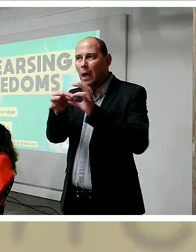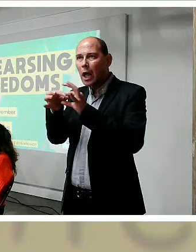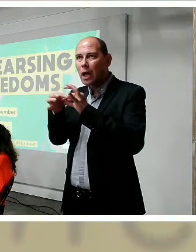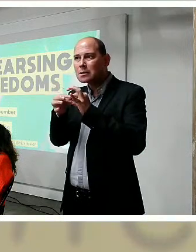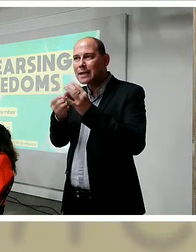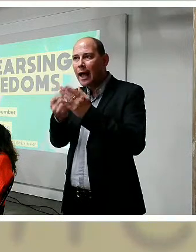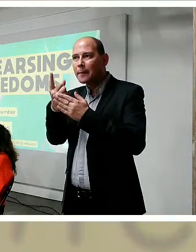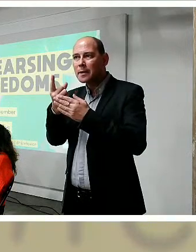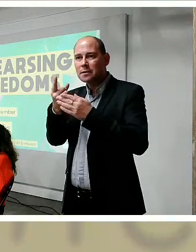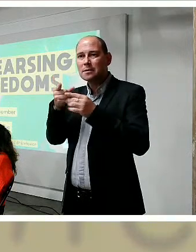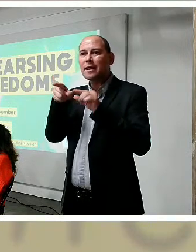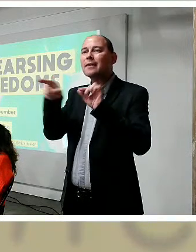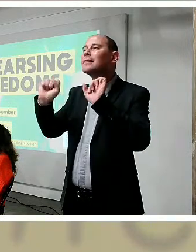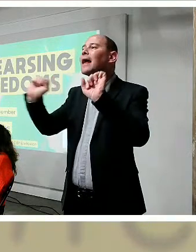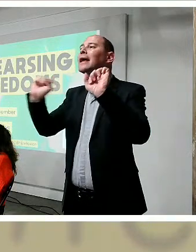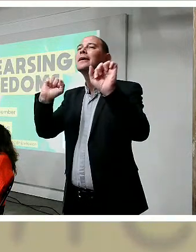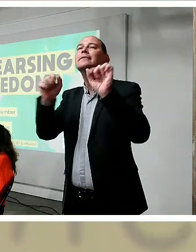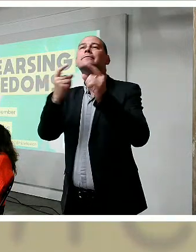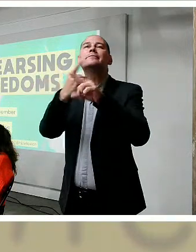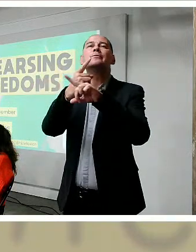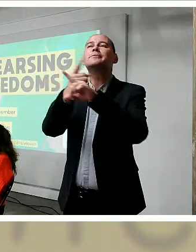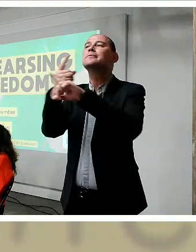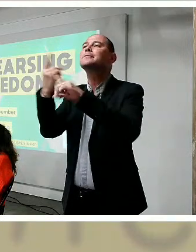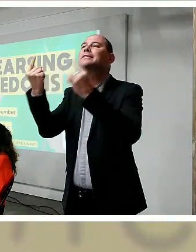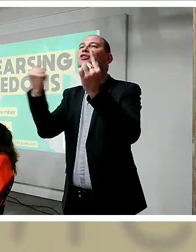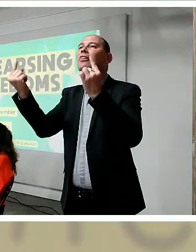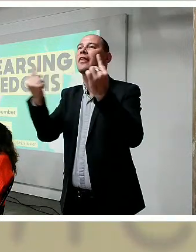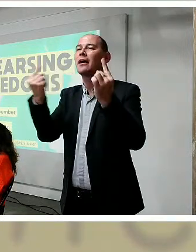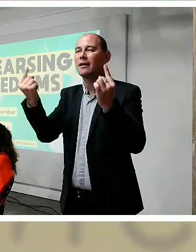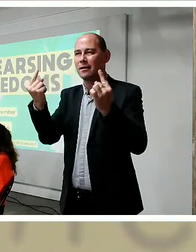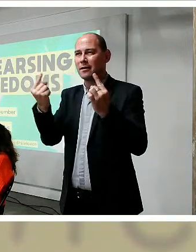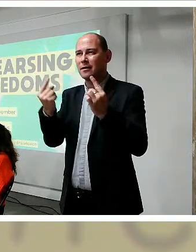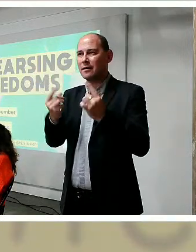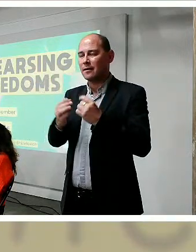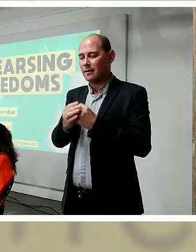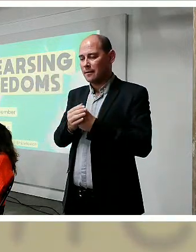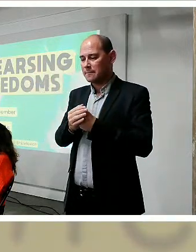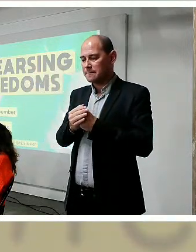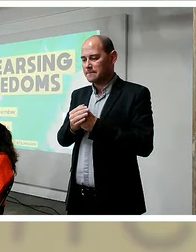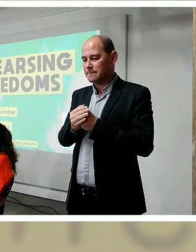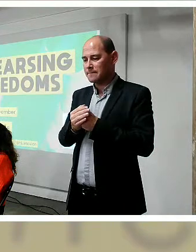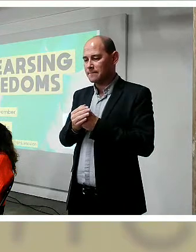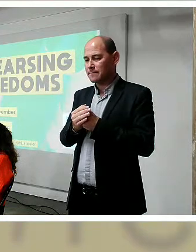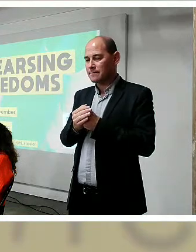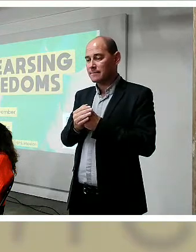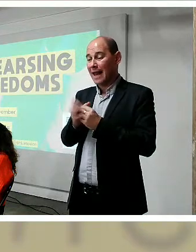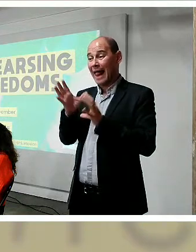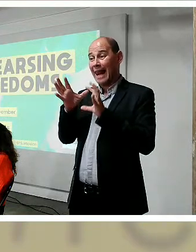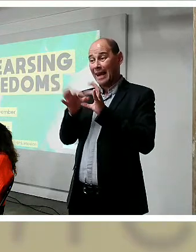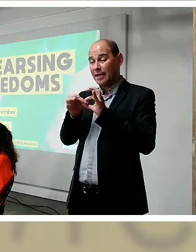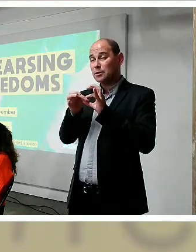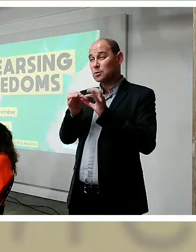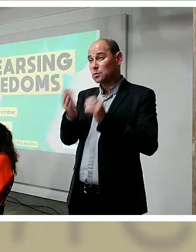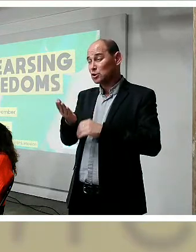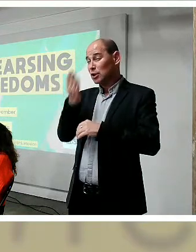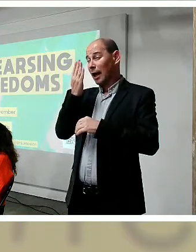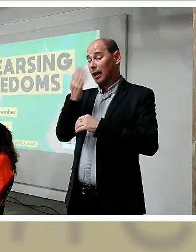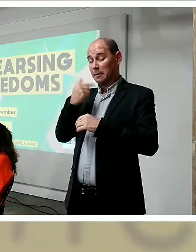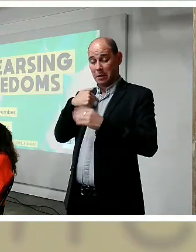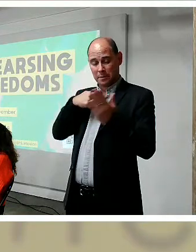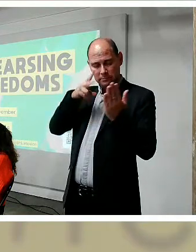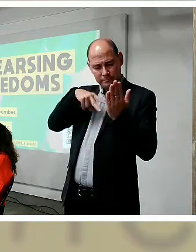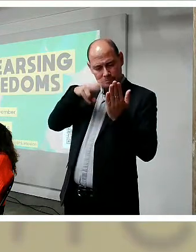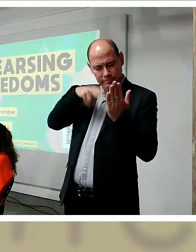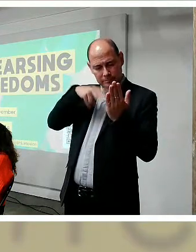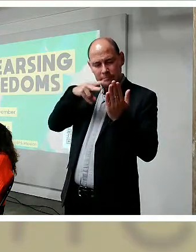that they could talk to each other beyond this kind of veil of shame. I was also reading a lot. I